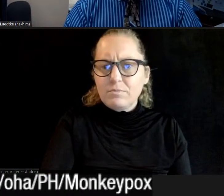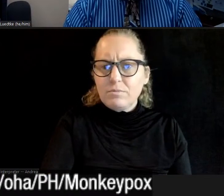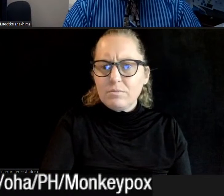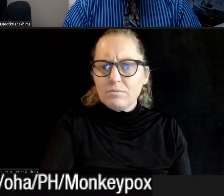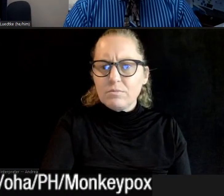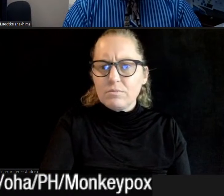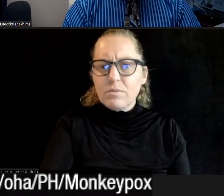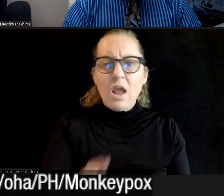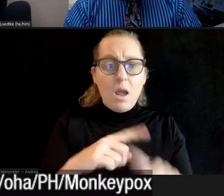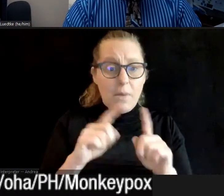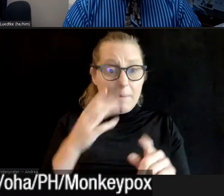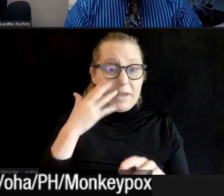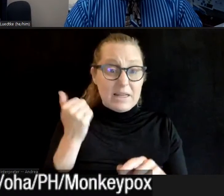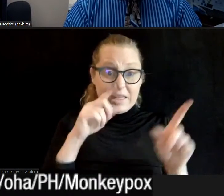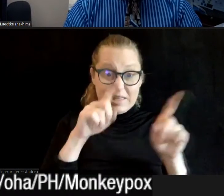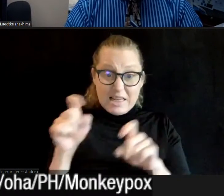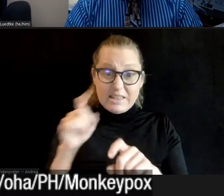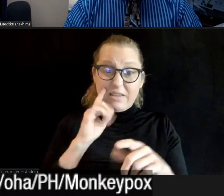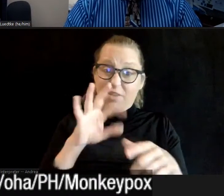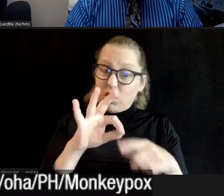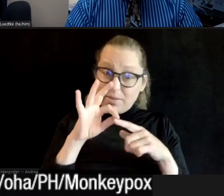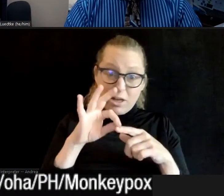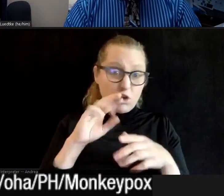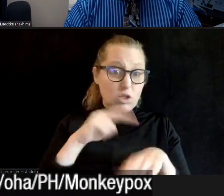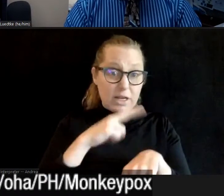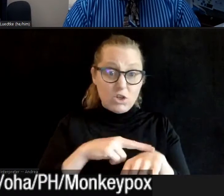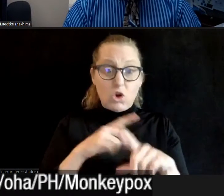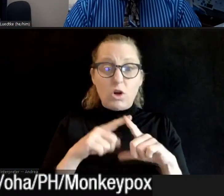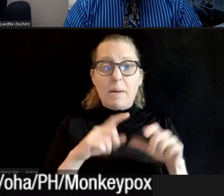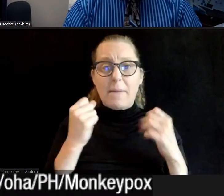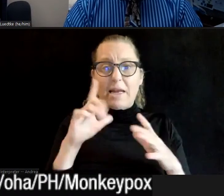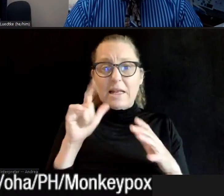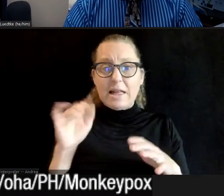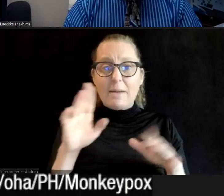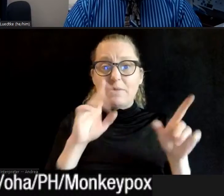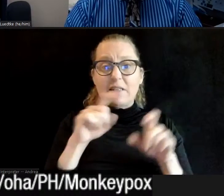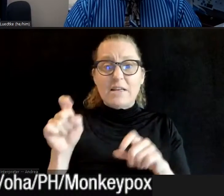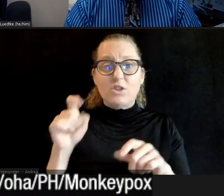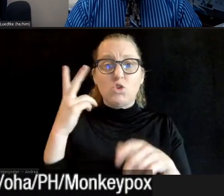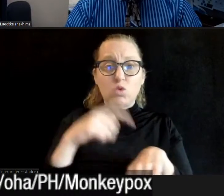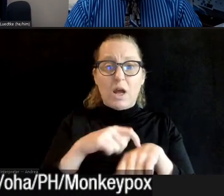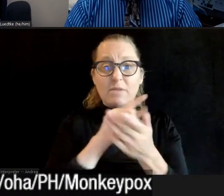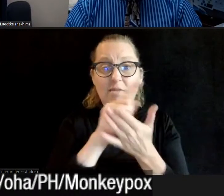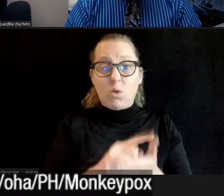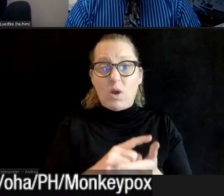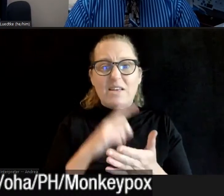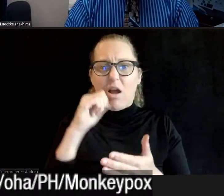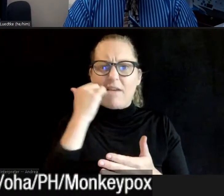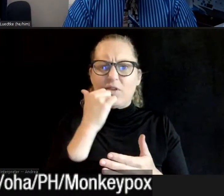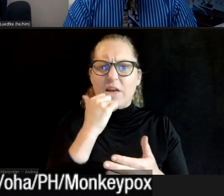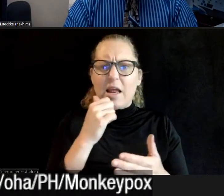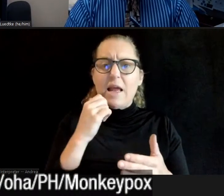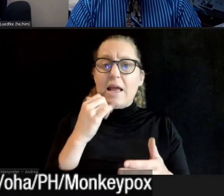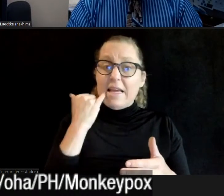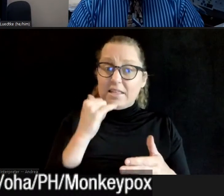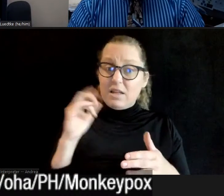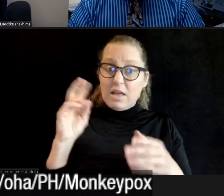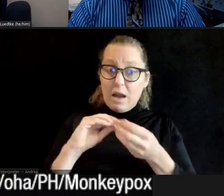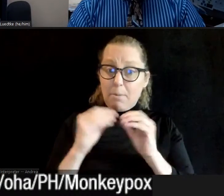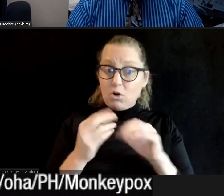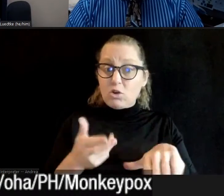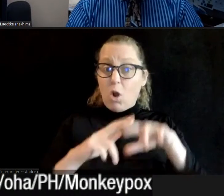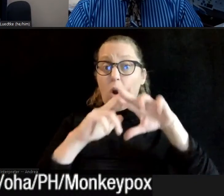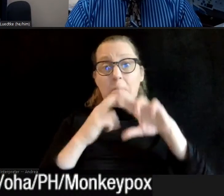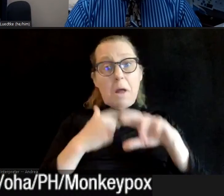of the testing, many labs are doing testing twice a week and not every day. As volume goes up, I anticipate that may go